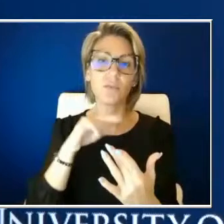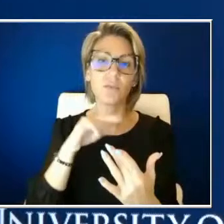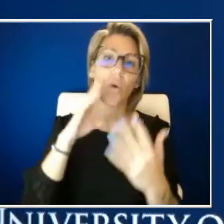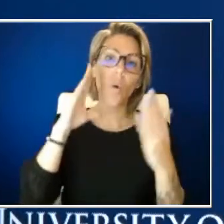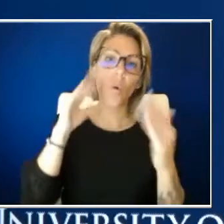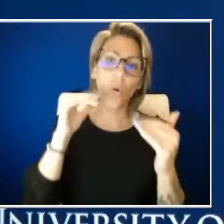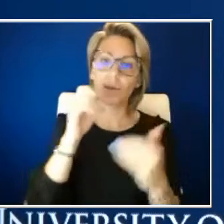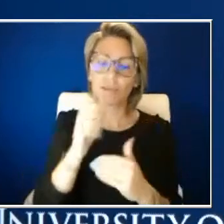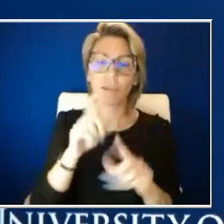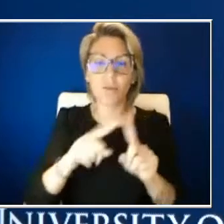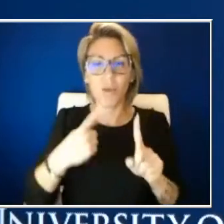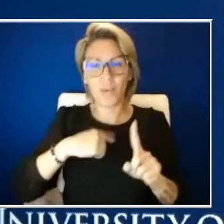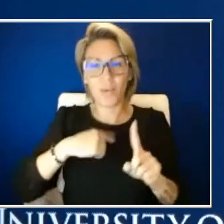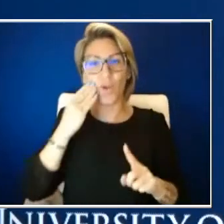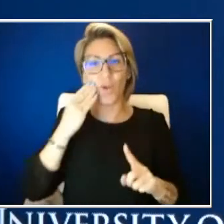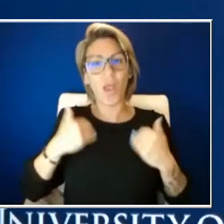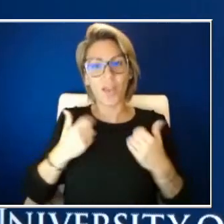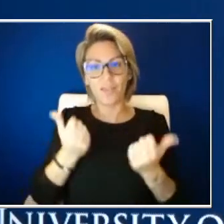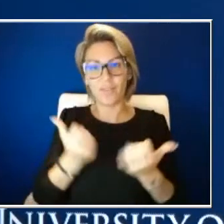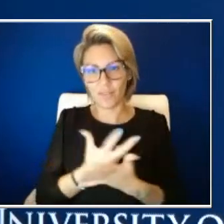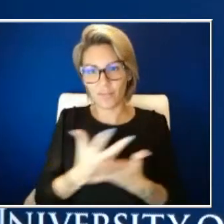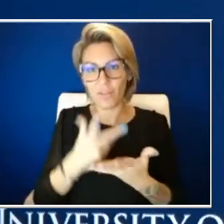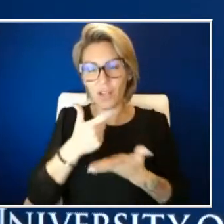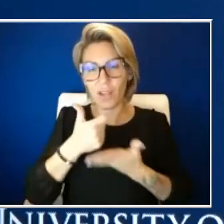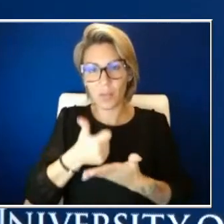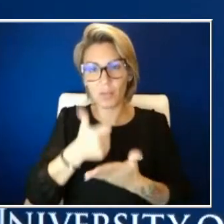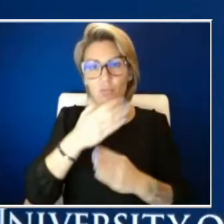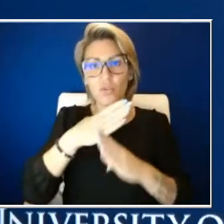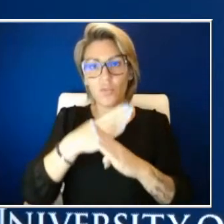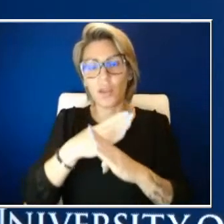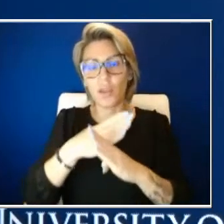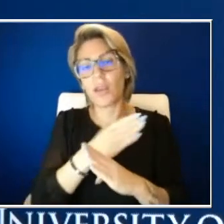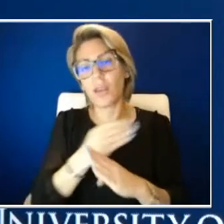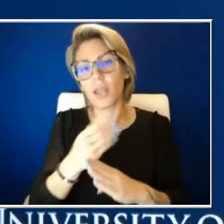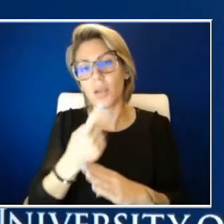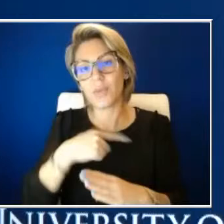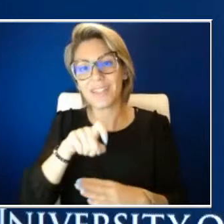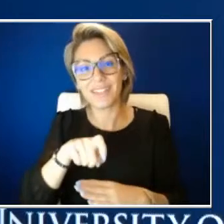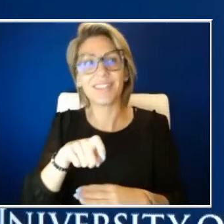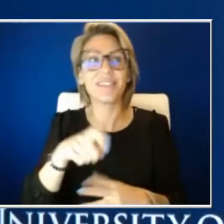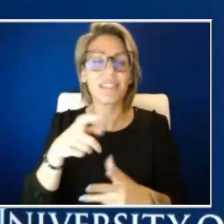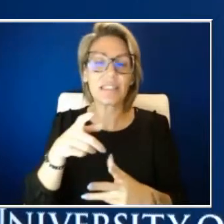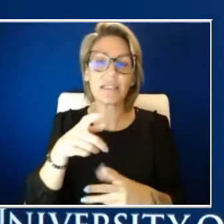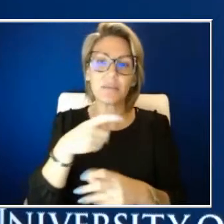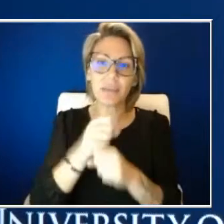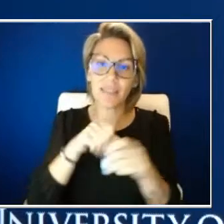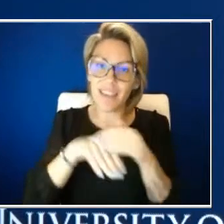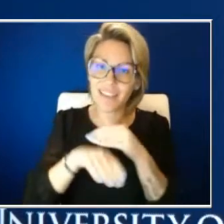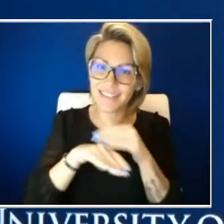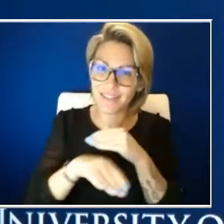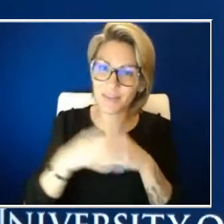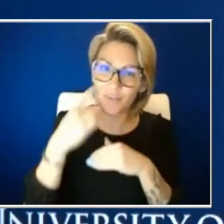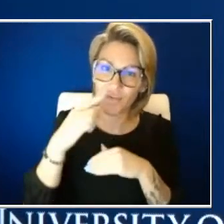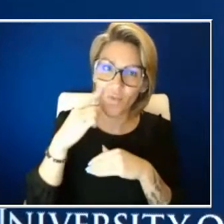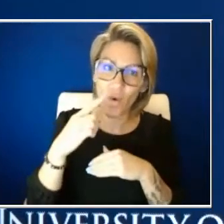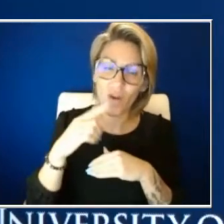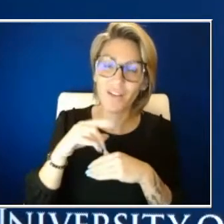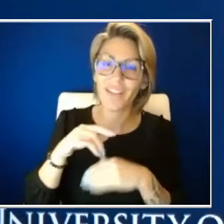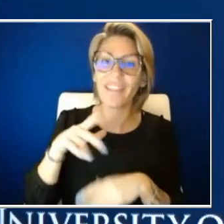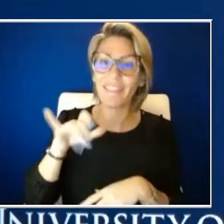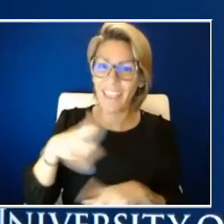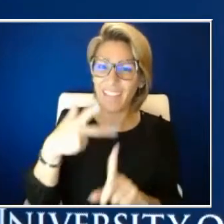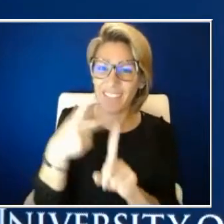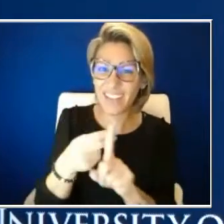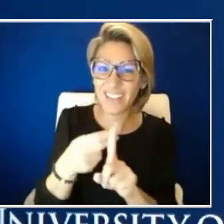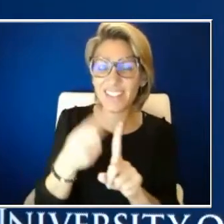tools to help prevent that, and we just need to make that access to those tools, i.e. the vaccine, more